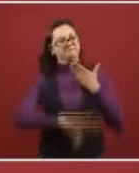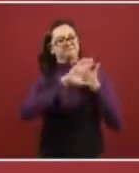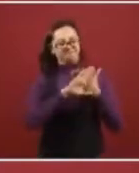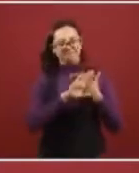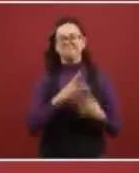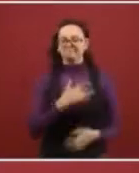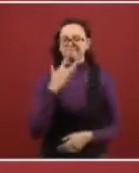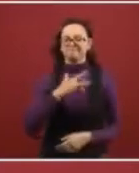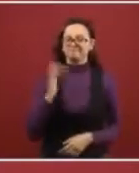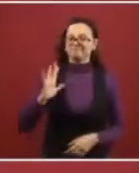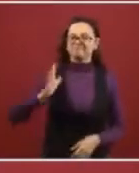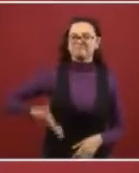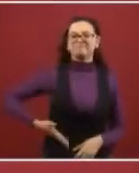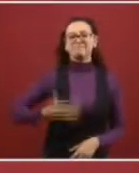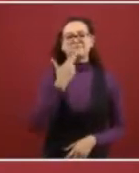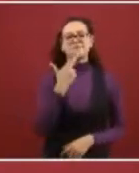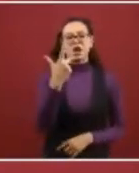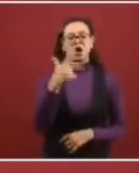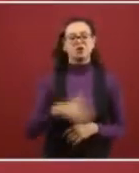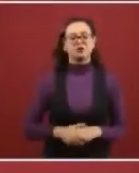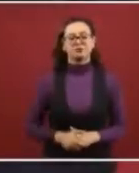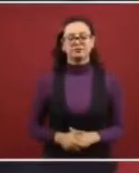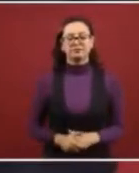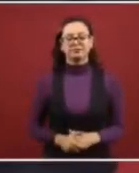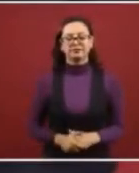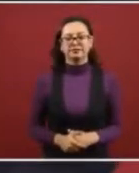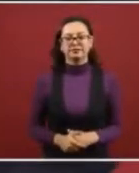more dignified I feel.